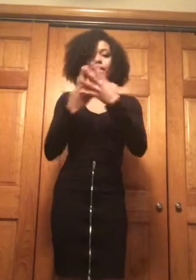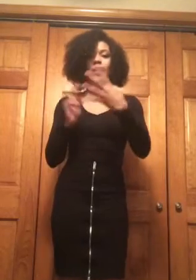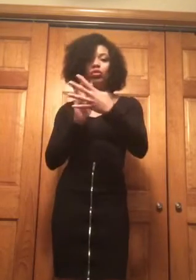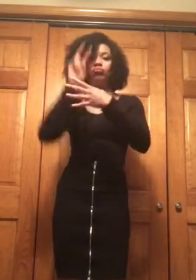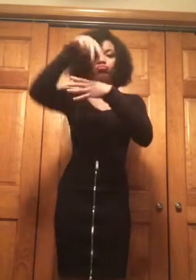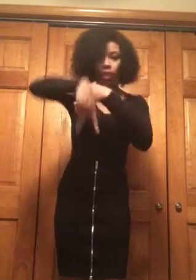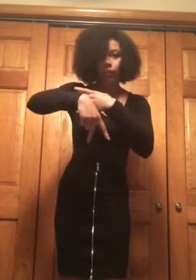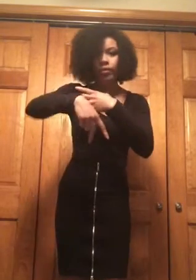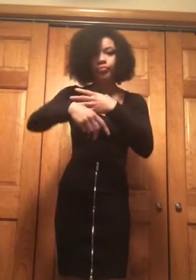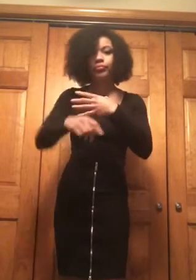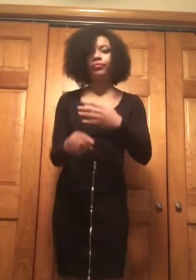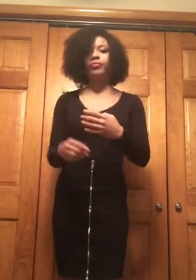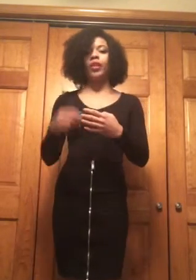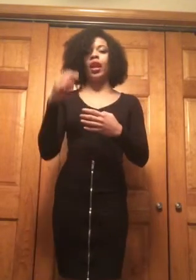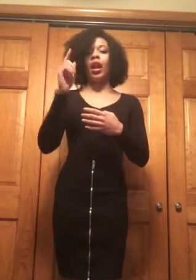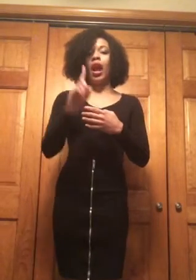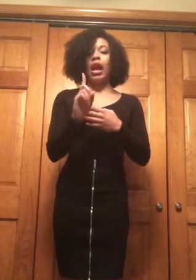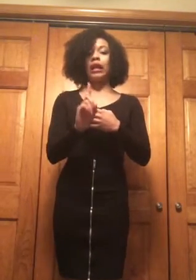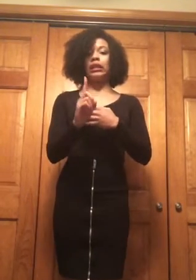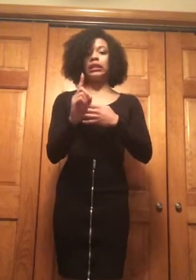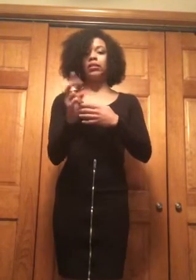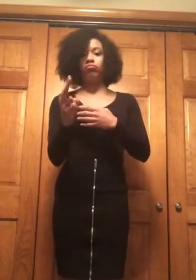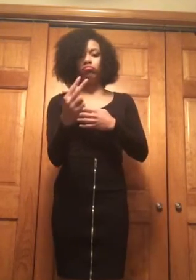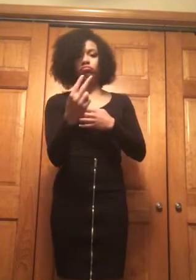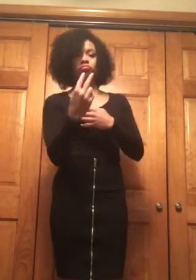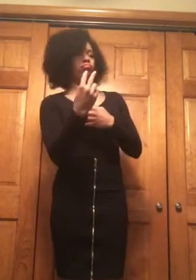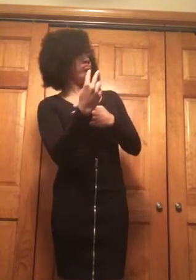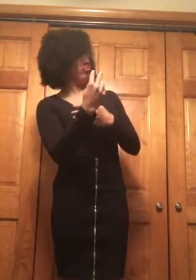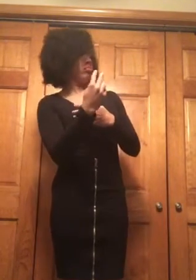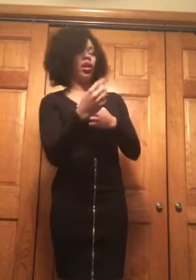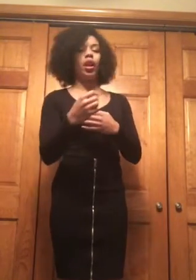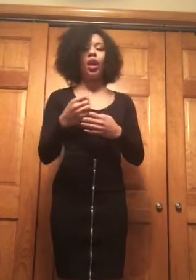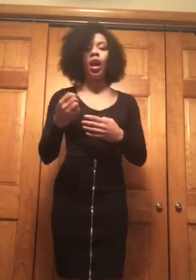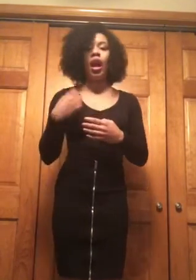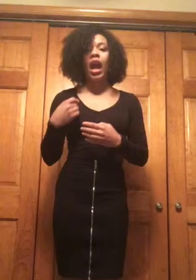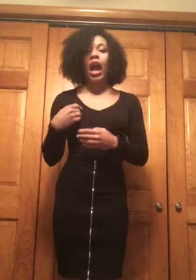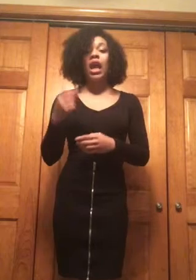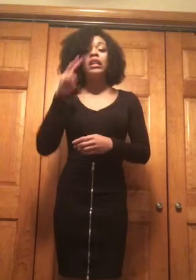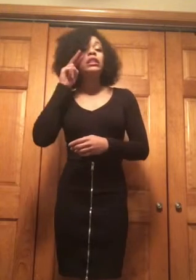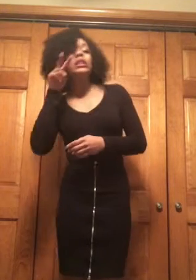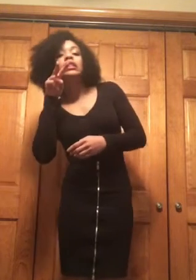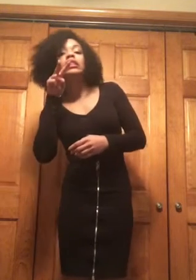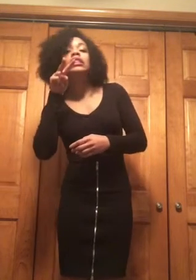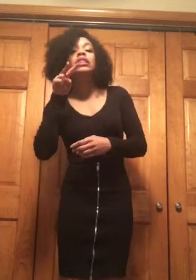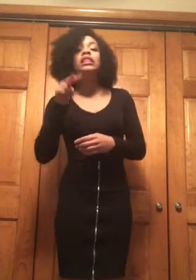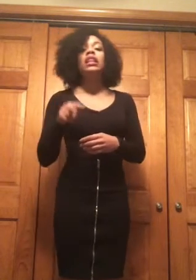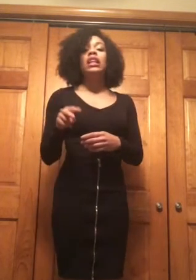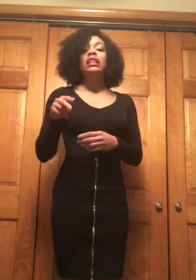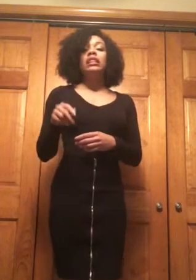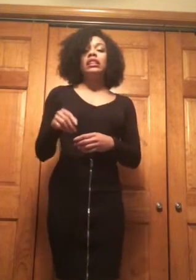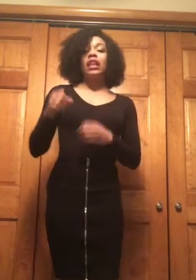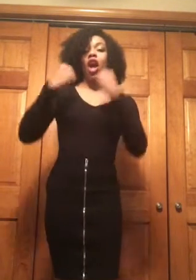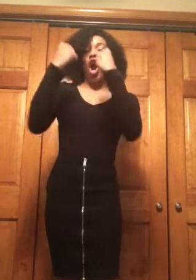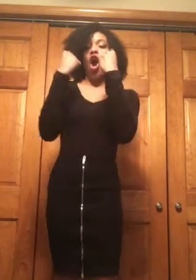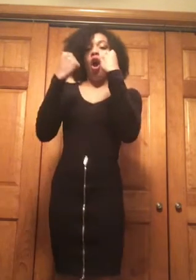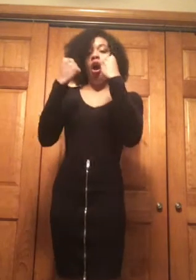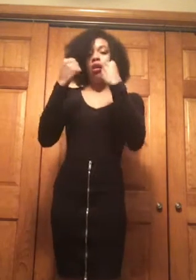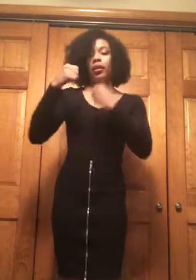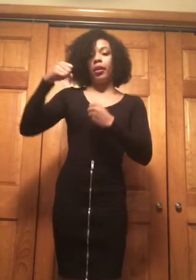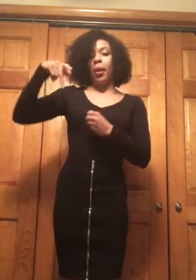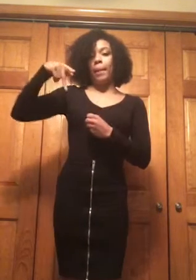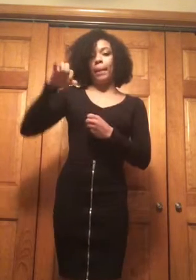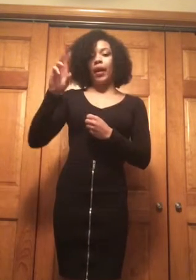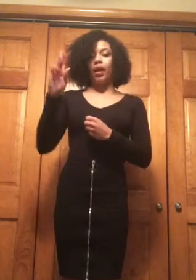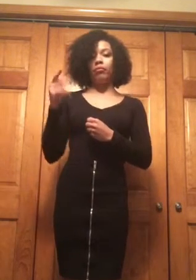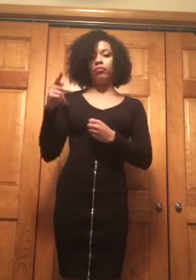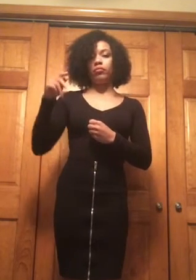vault over. I turn my back around. And I see the guards in their pickup truck. They're coming to a